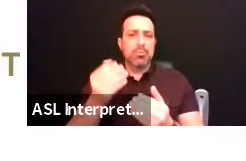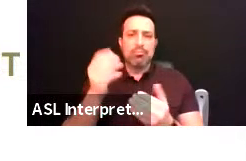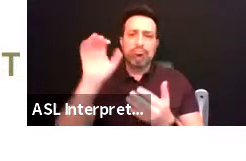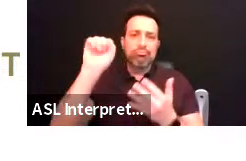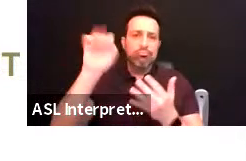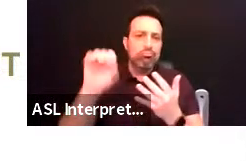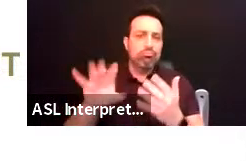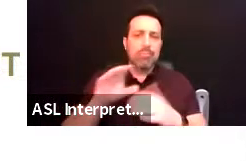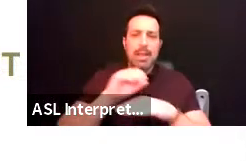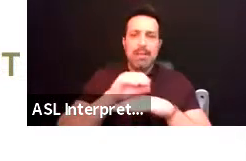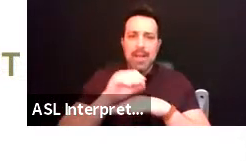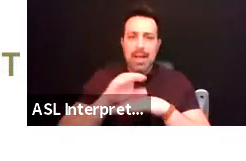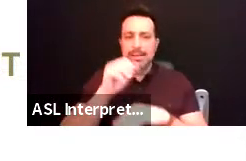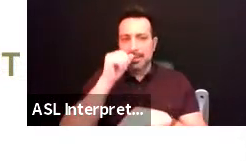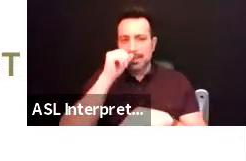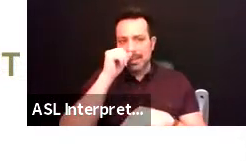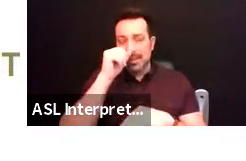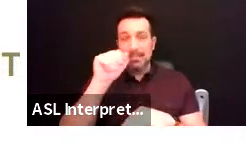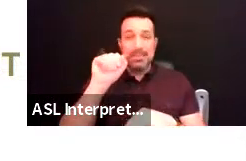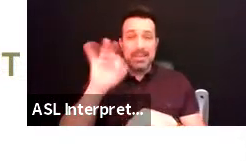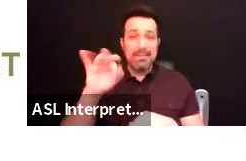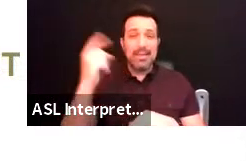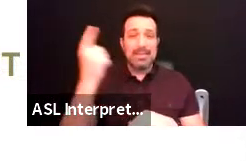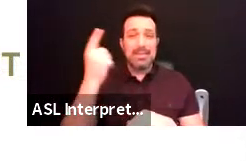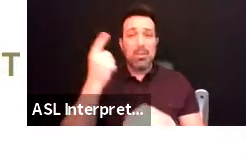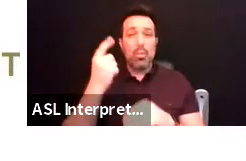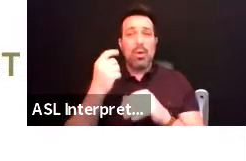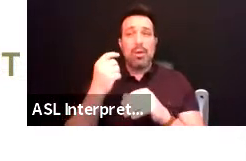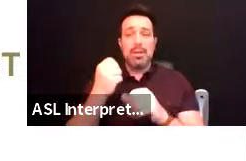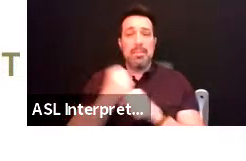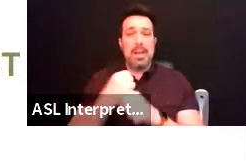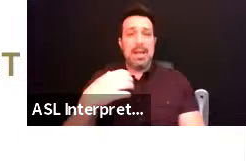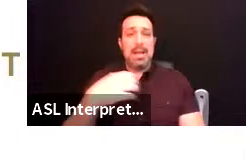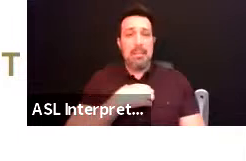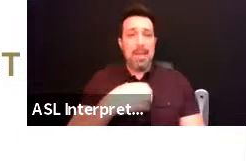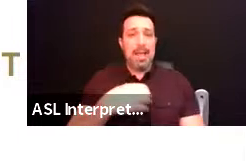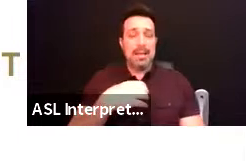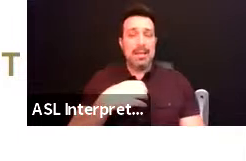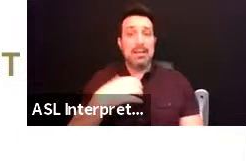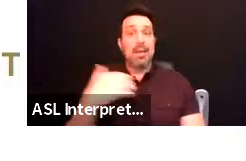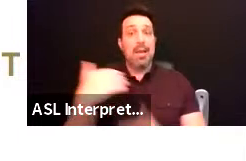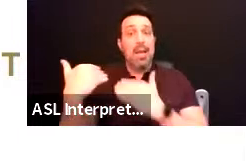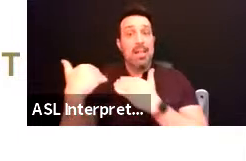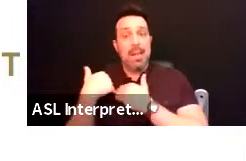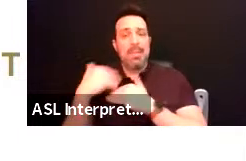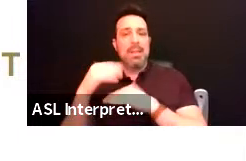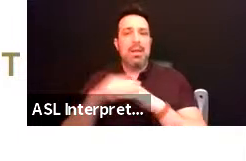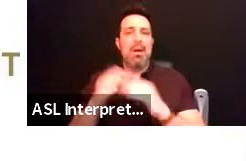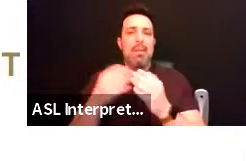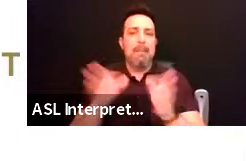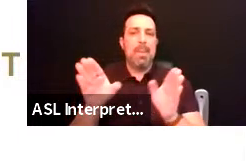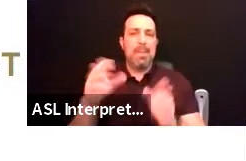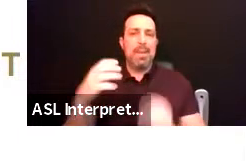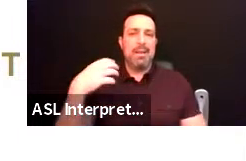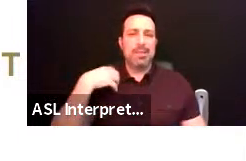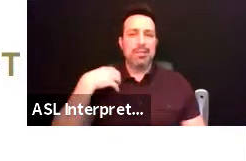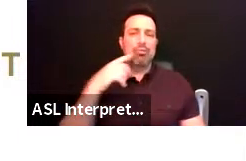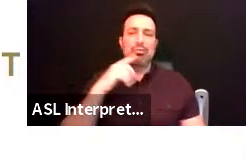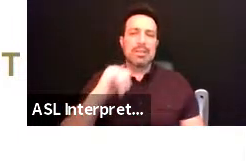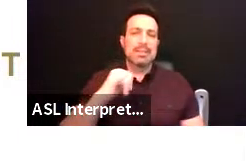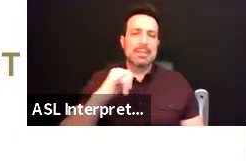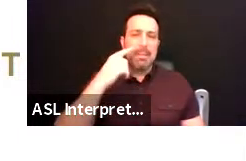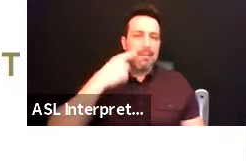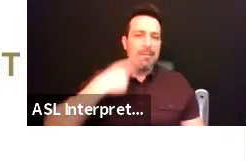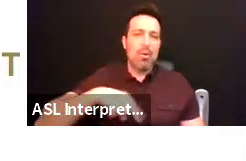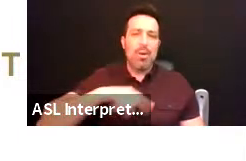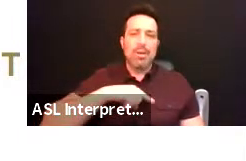advice, if somebody makes a complaint, the liability is on the public official. It's the same for us, for all